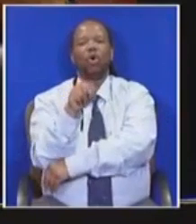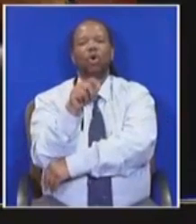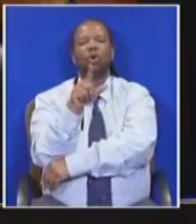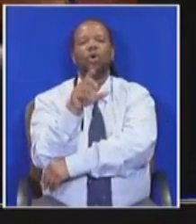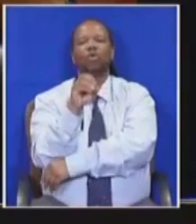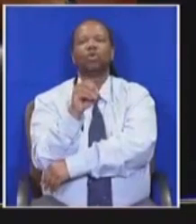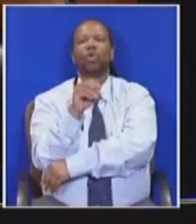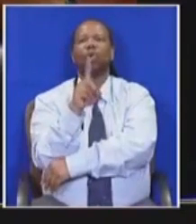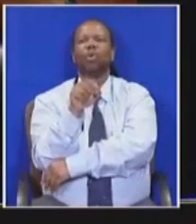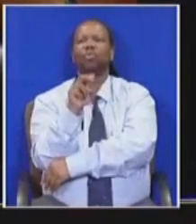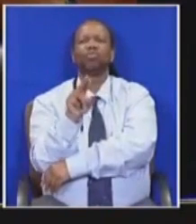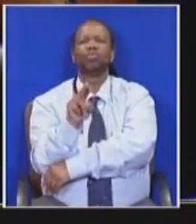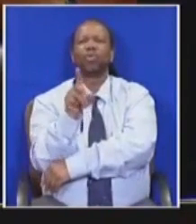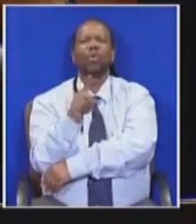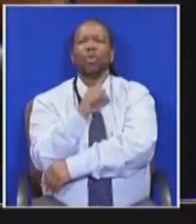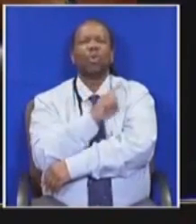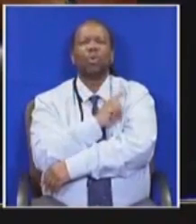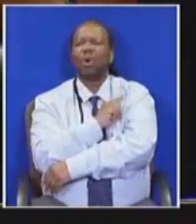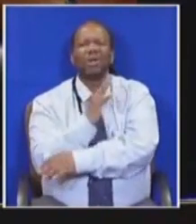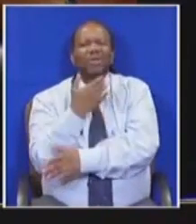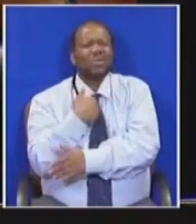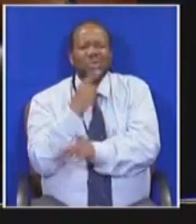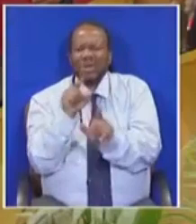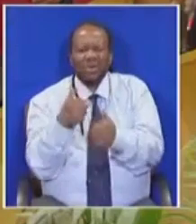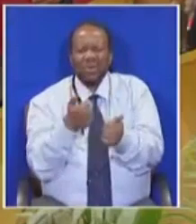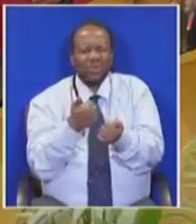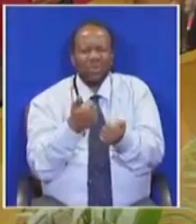decide to remove people when you feel like it. Speaker.